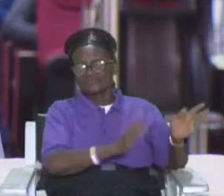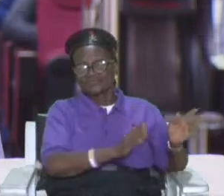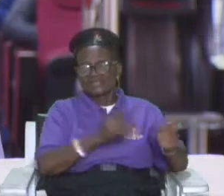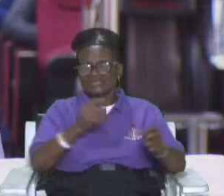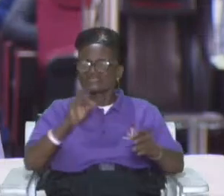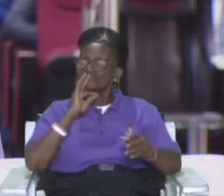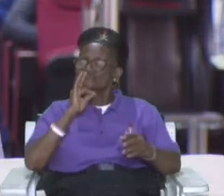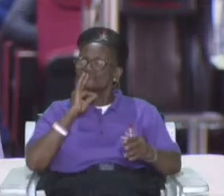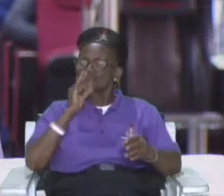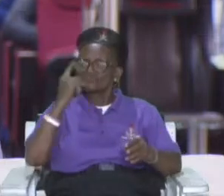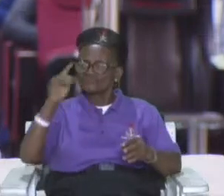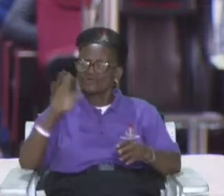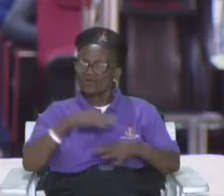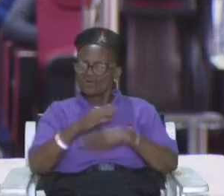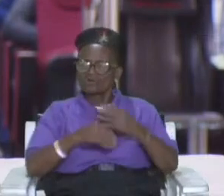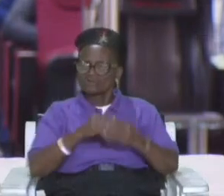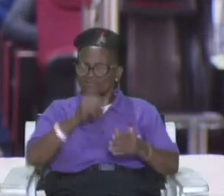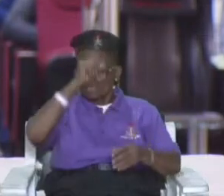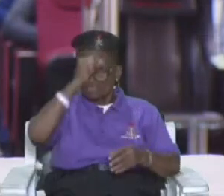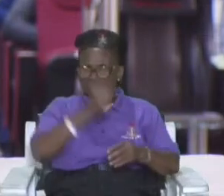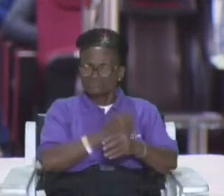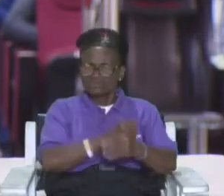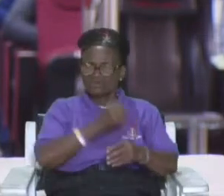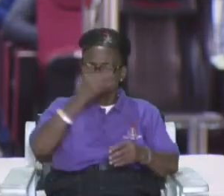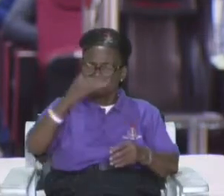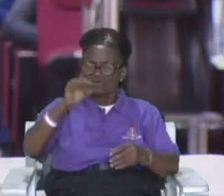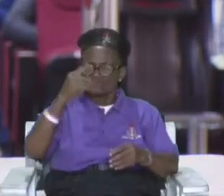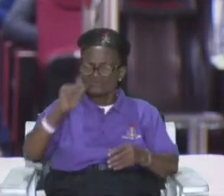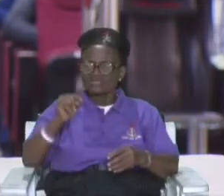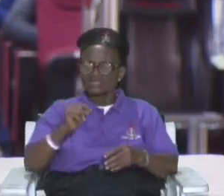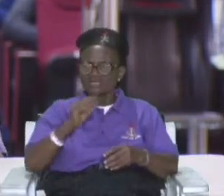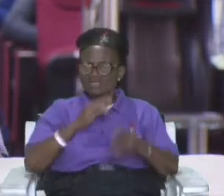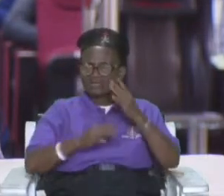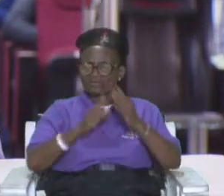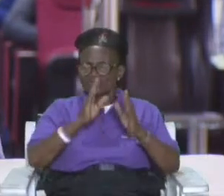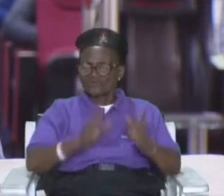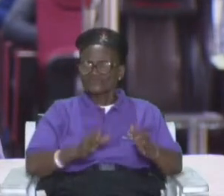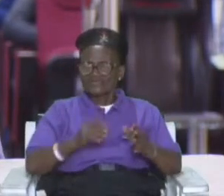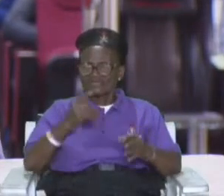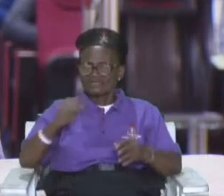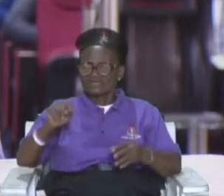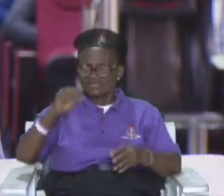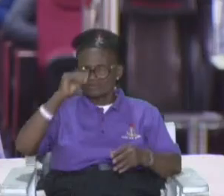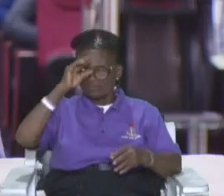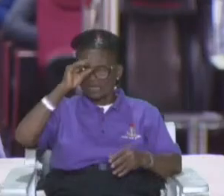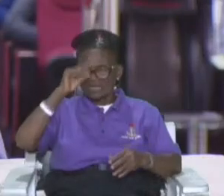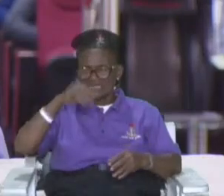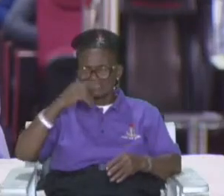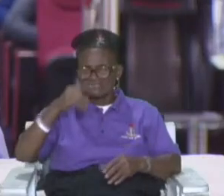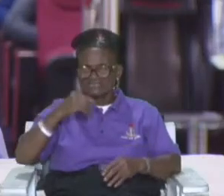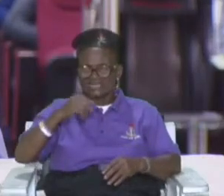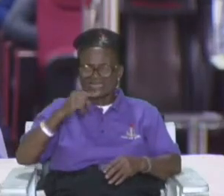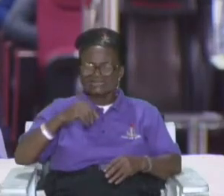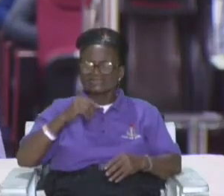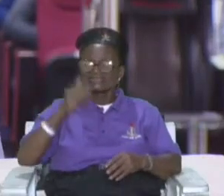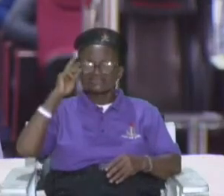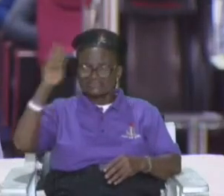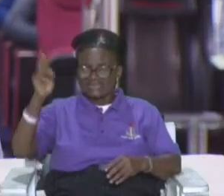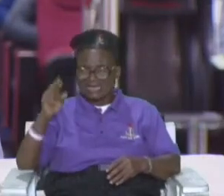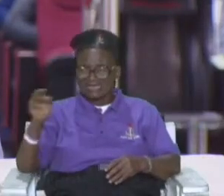prophets. And the man said, sir, do you know how many of